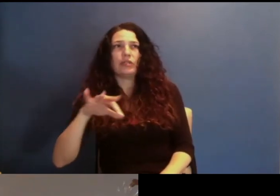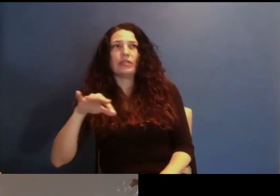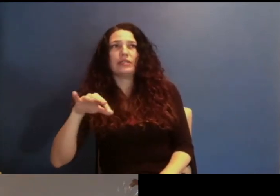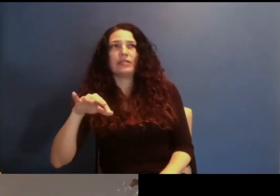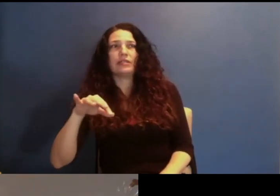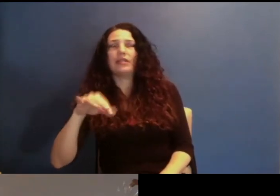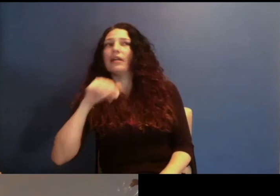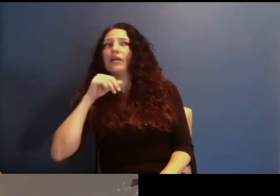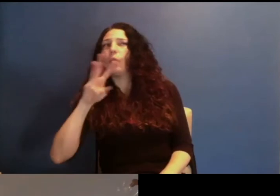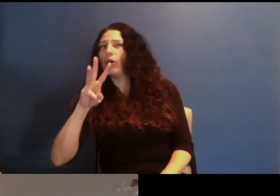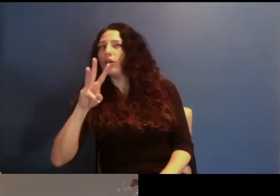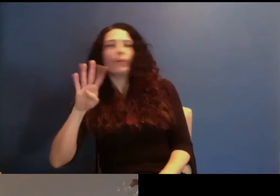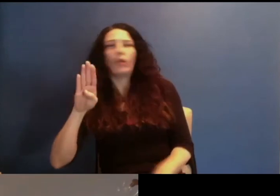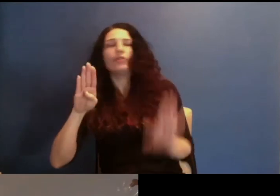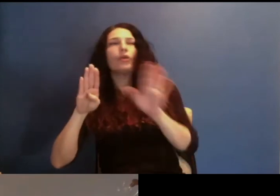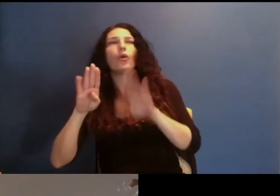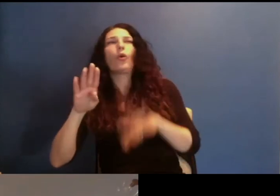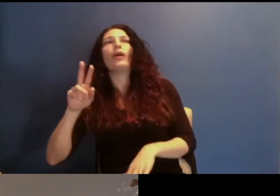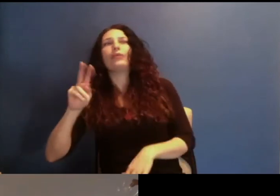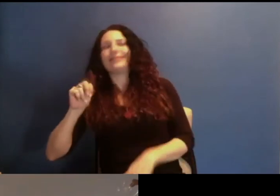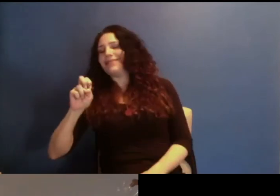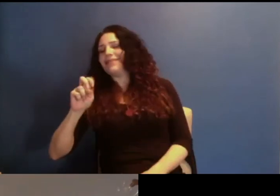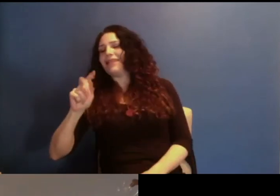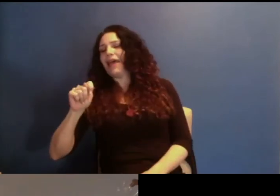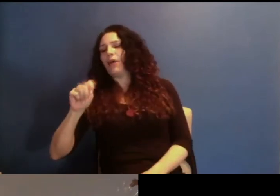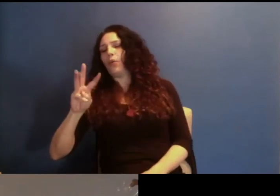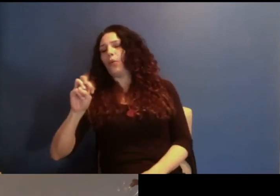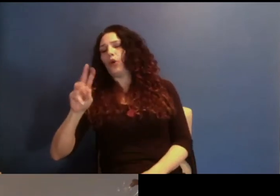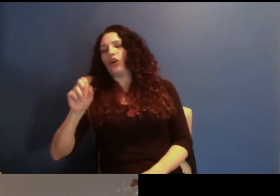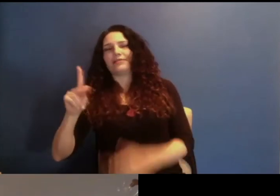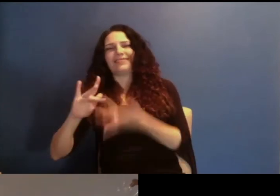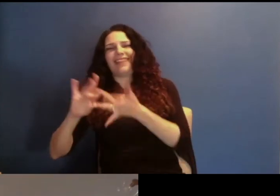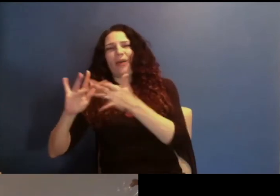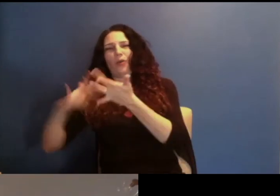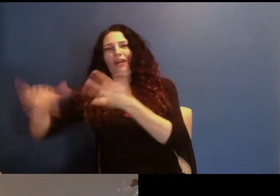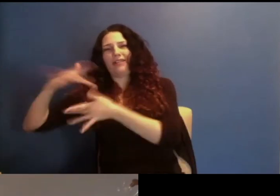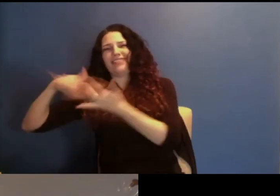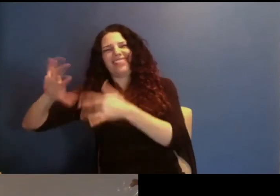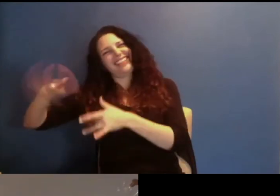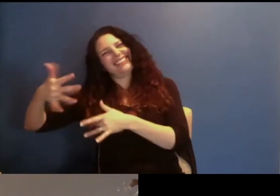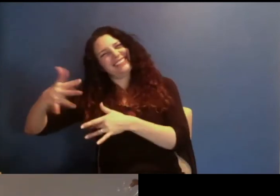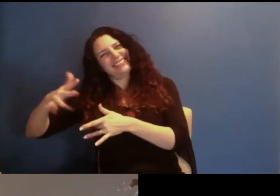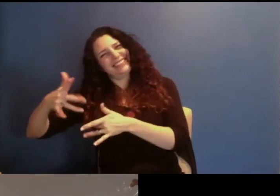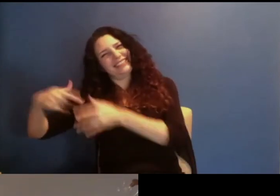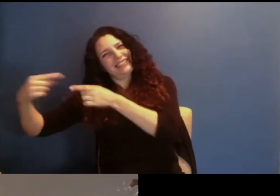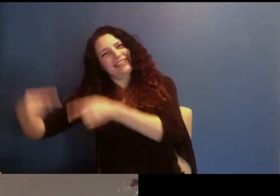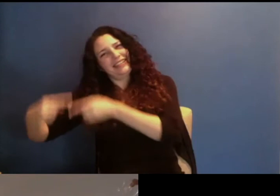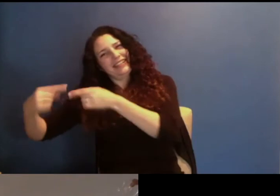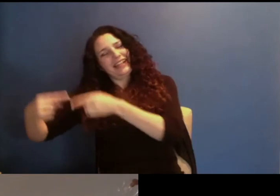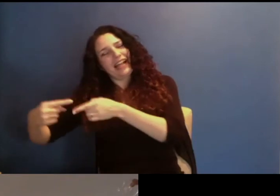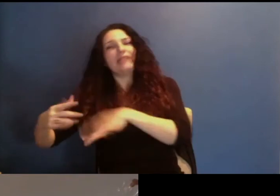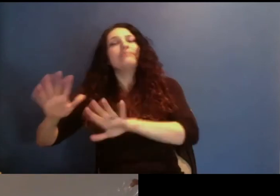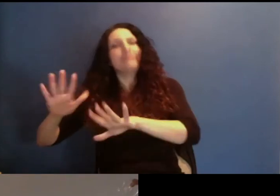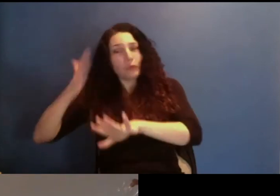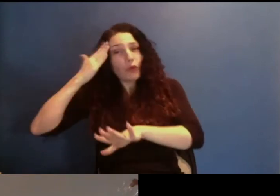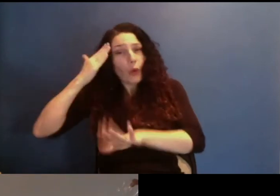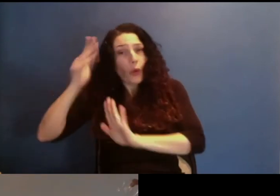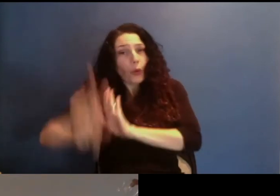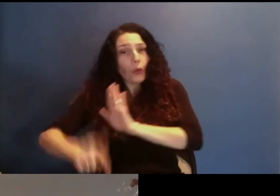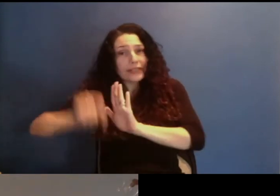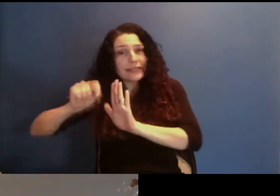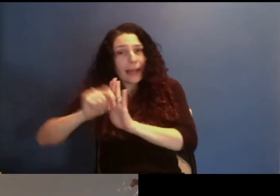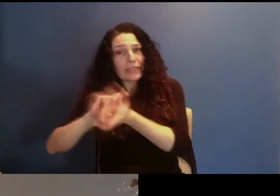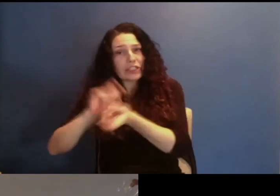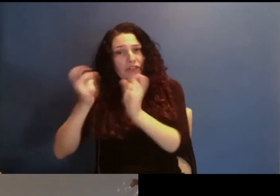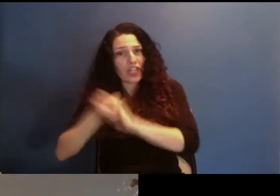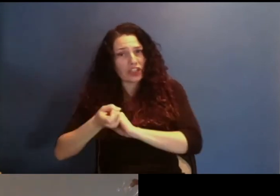networks. But yeah, I don't know. I mean, times have changed. I think even before my